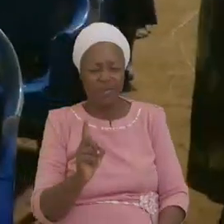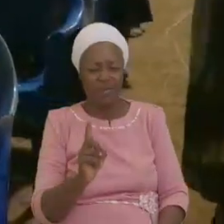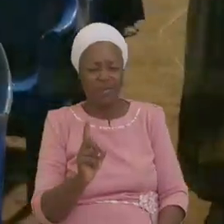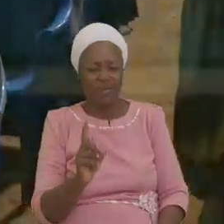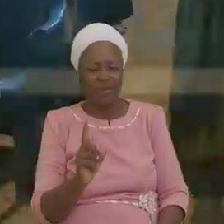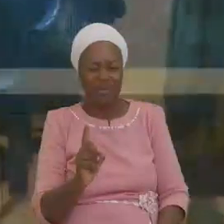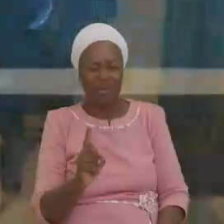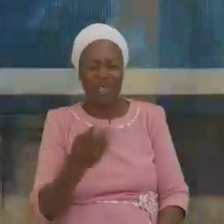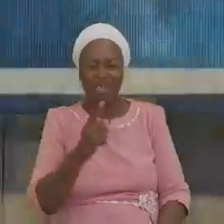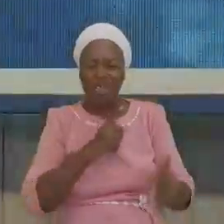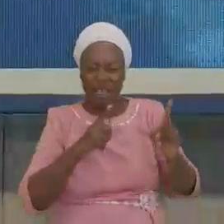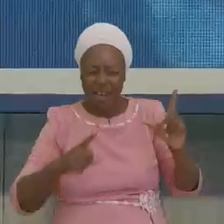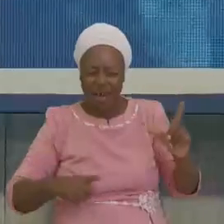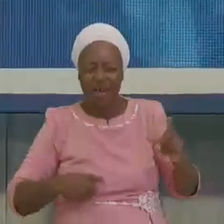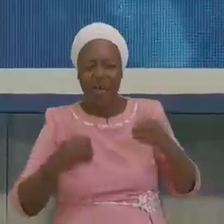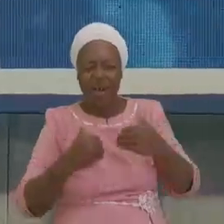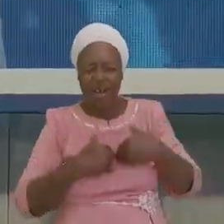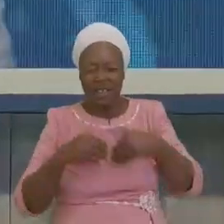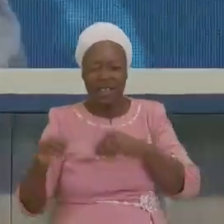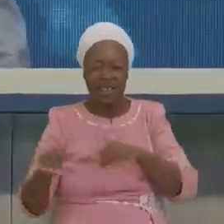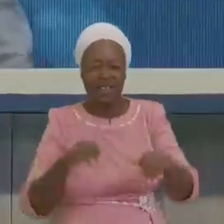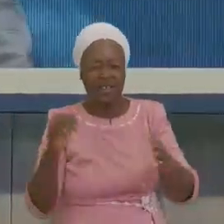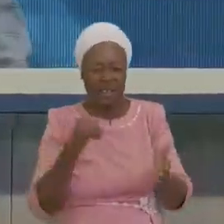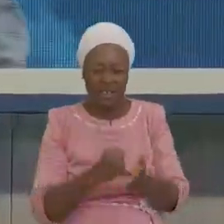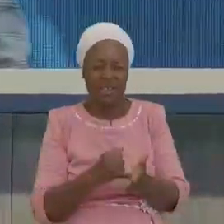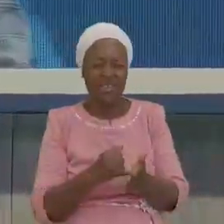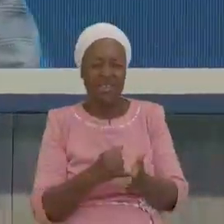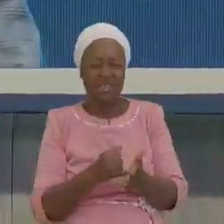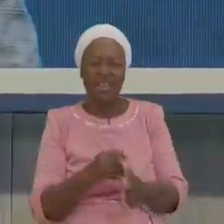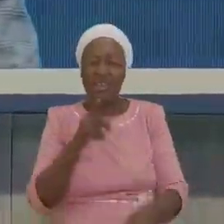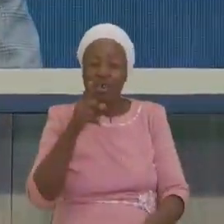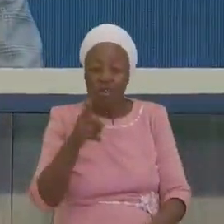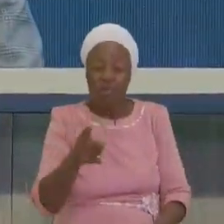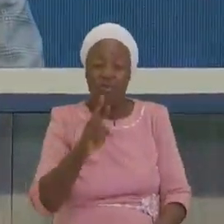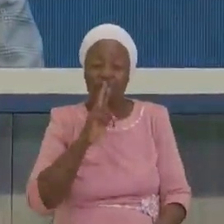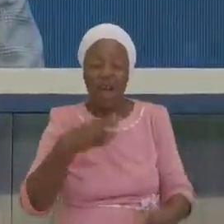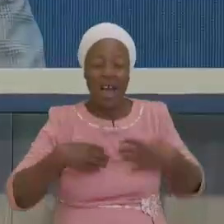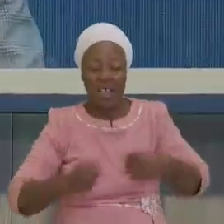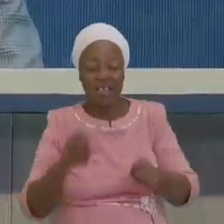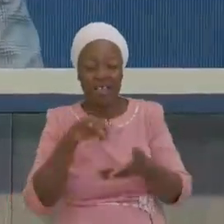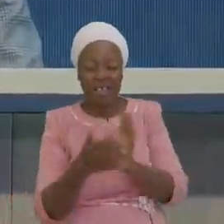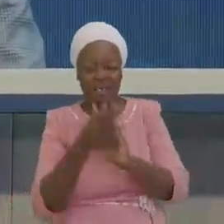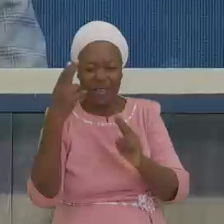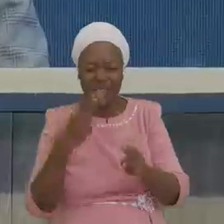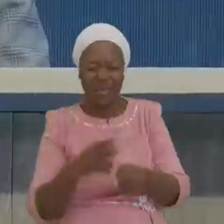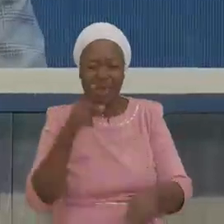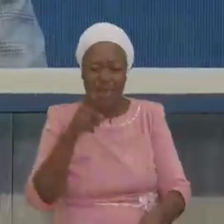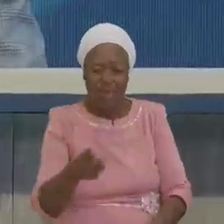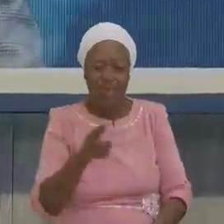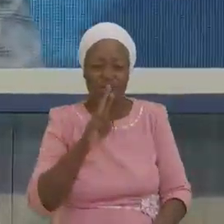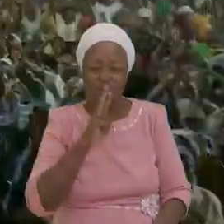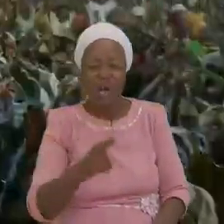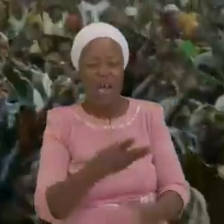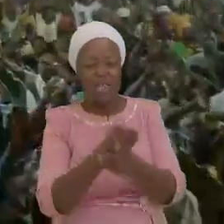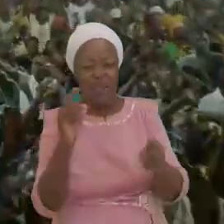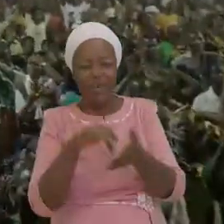the Lord has done it. You are healed. You are